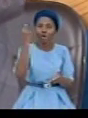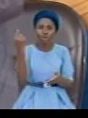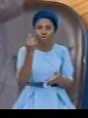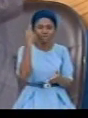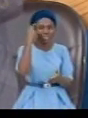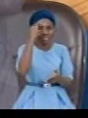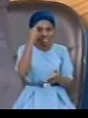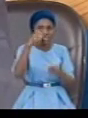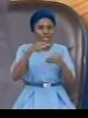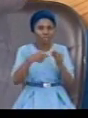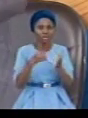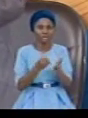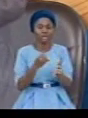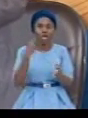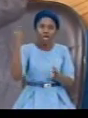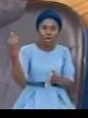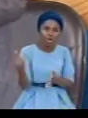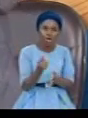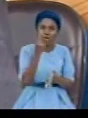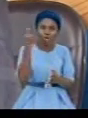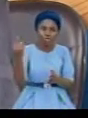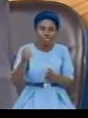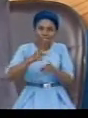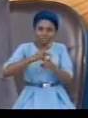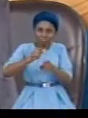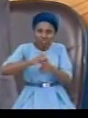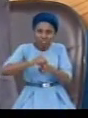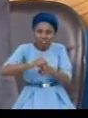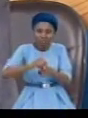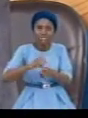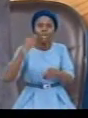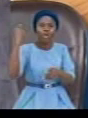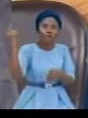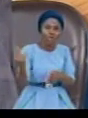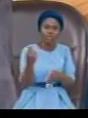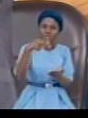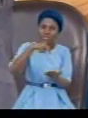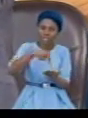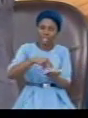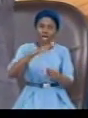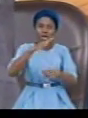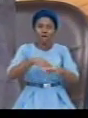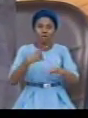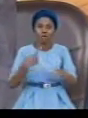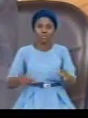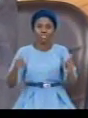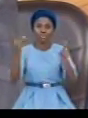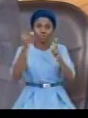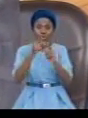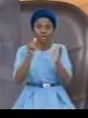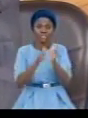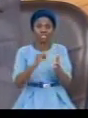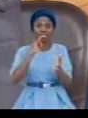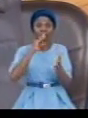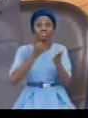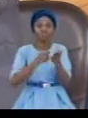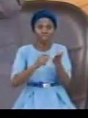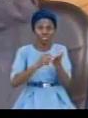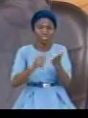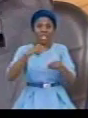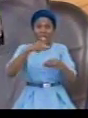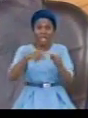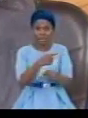about, always apply, always stand on the word that is written concerning